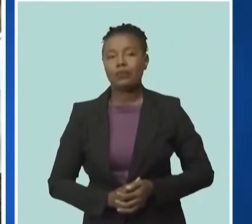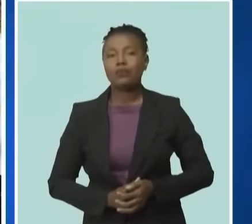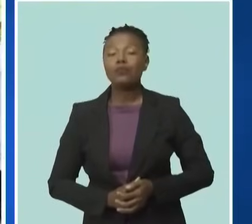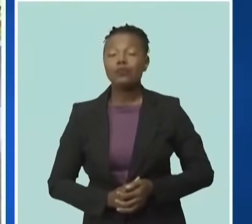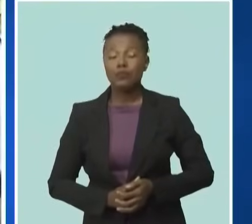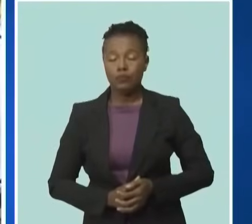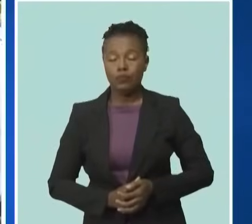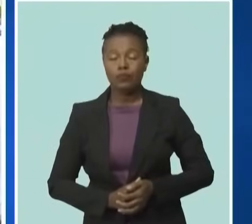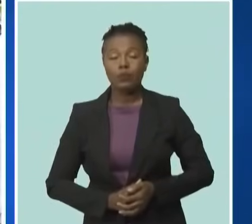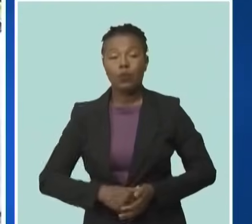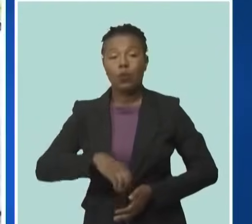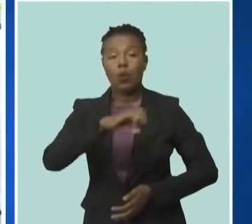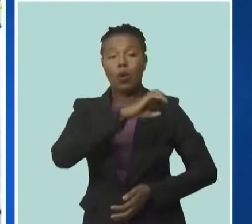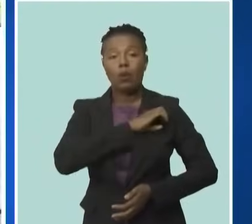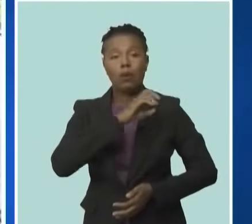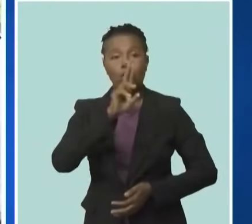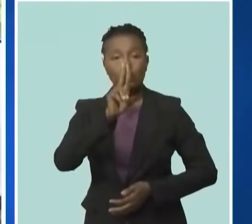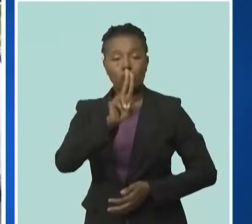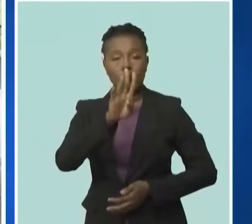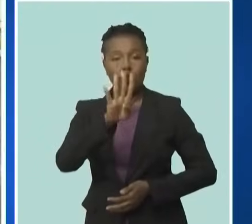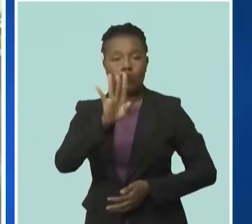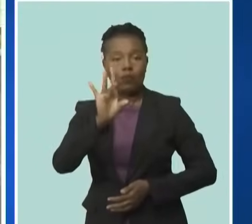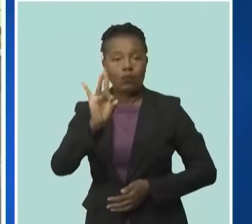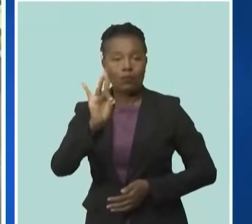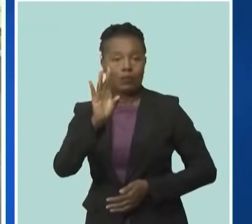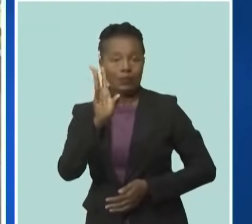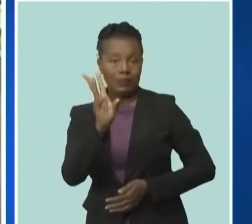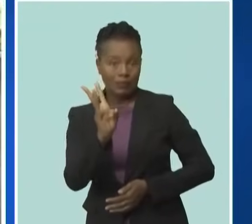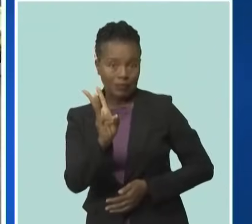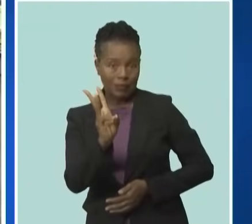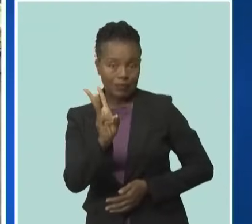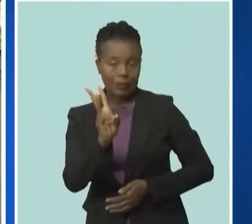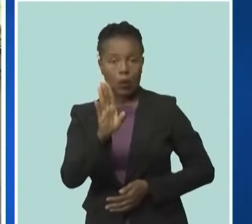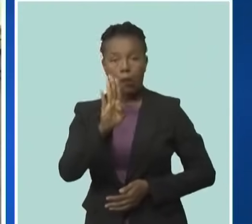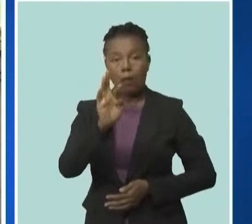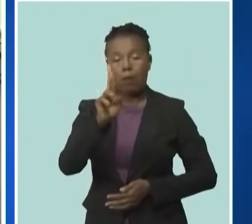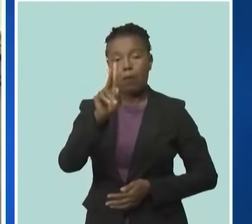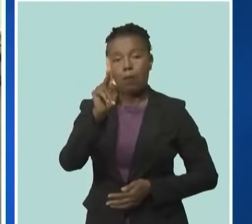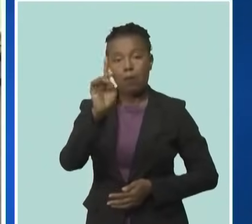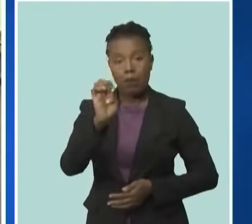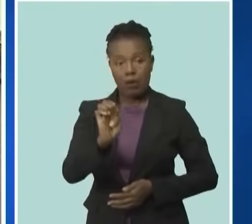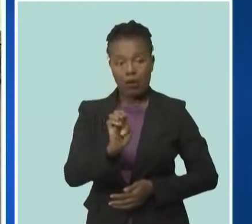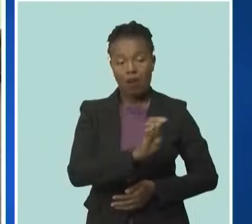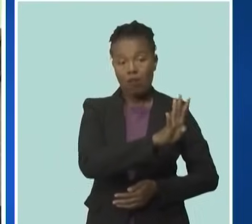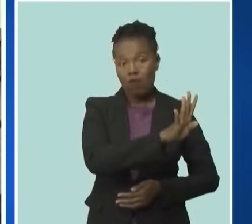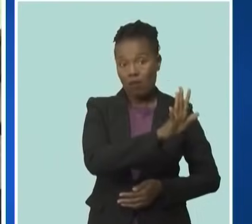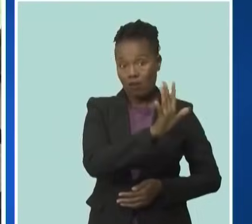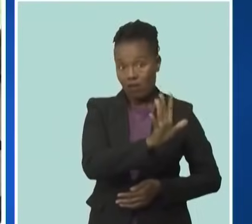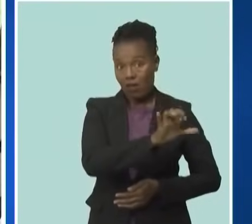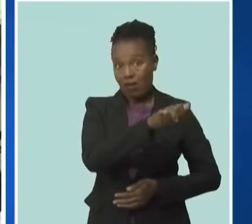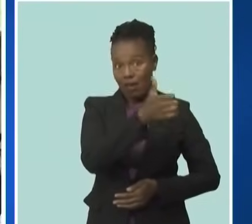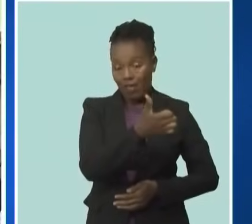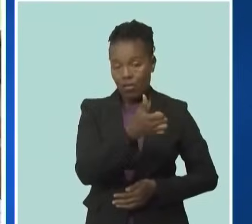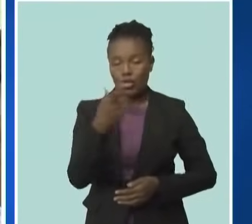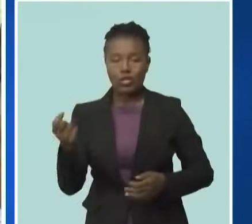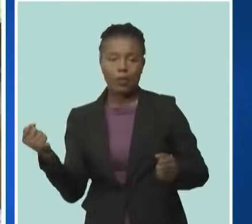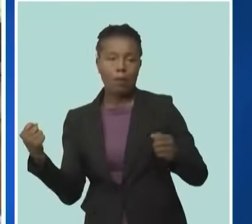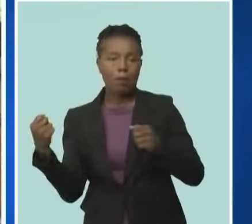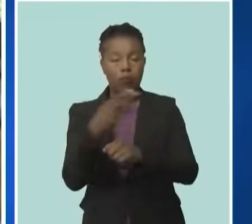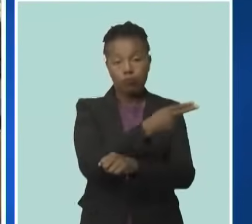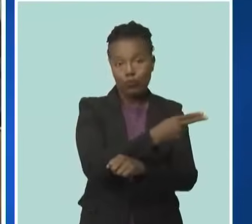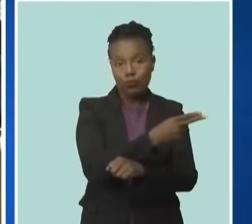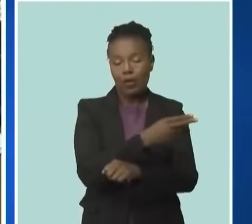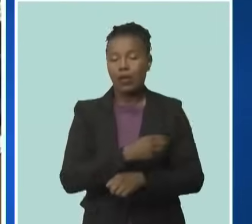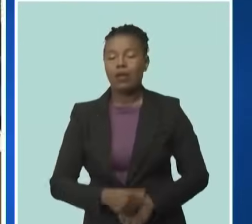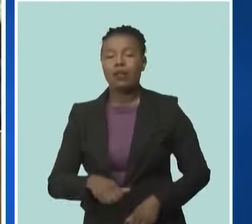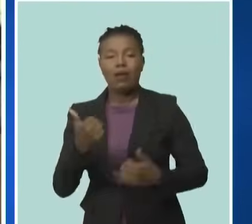Constable 2486 Ryan Burke beat 45 of her course participants in several categories,